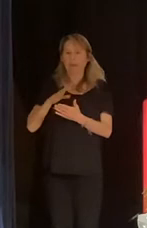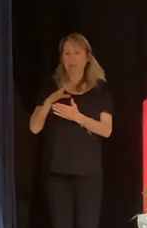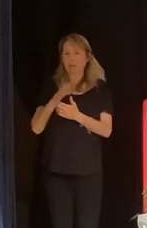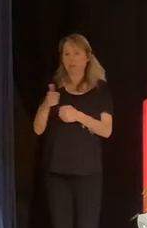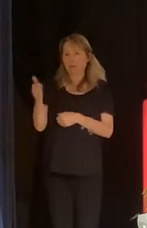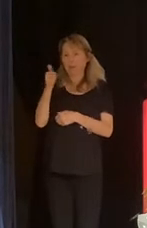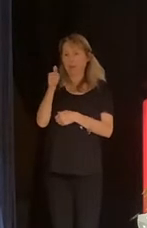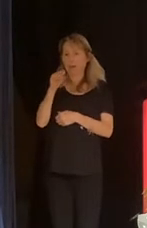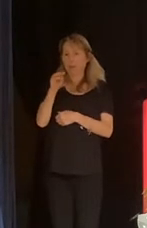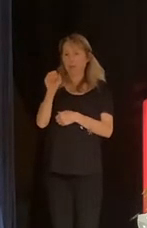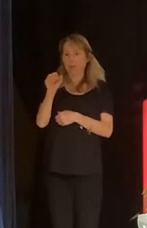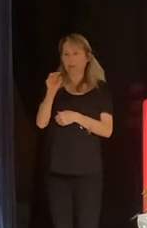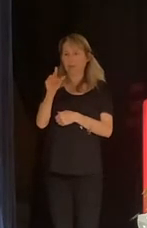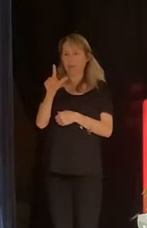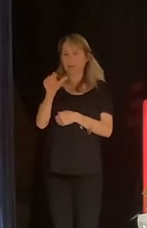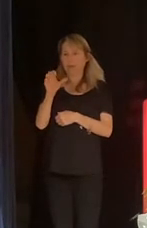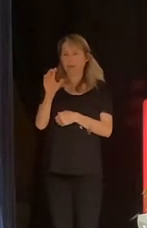Coleman,